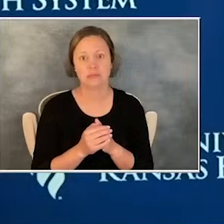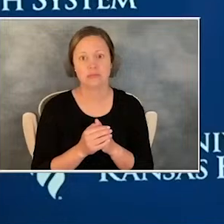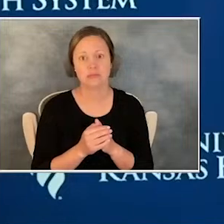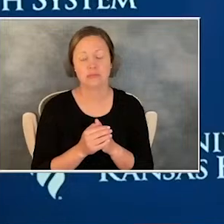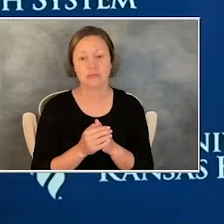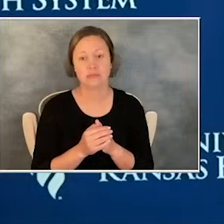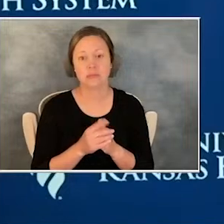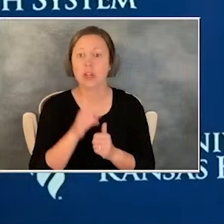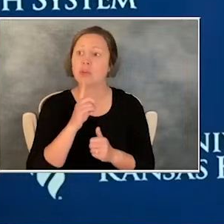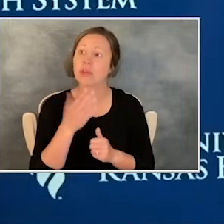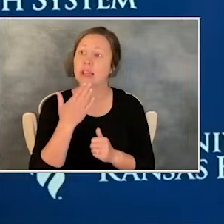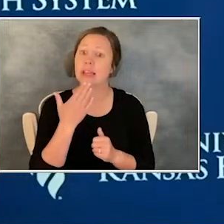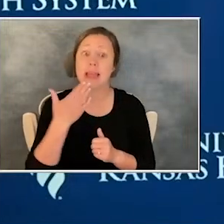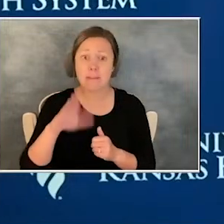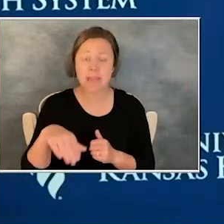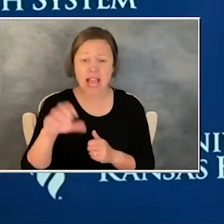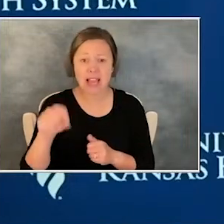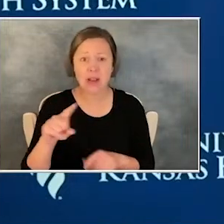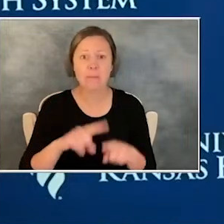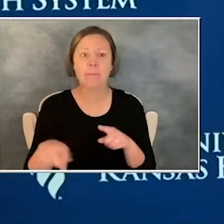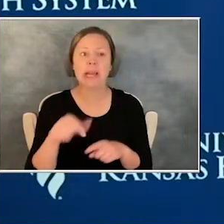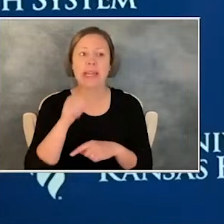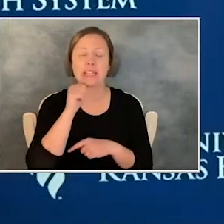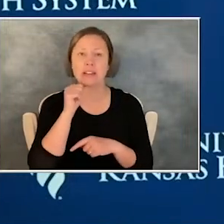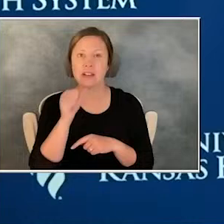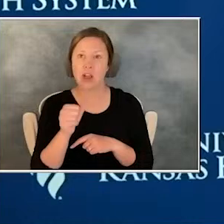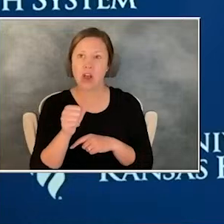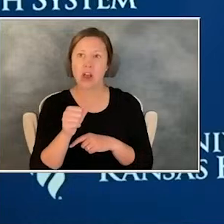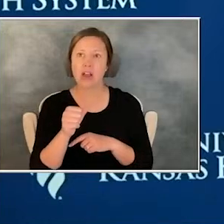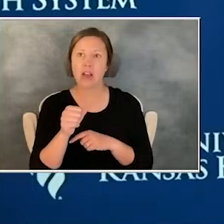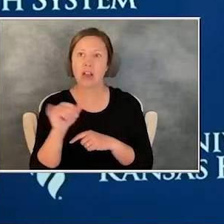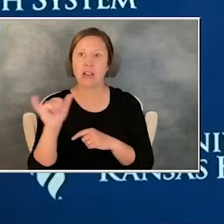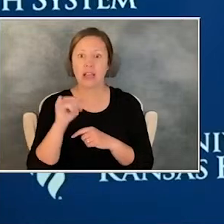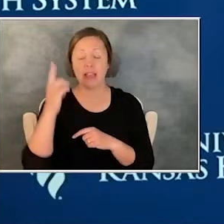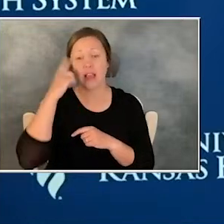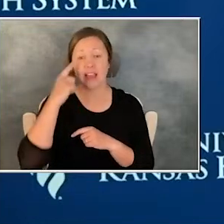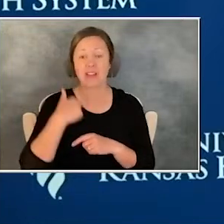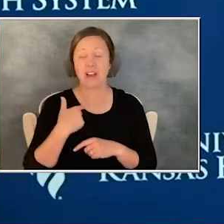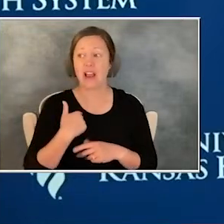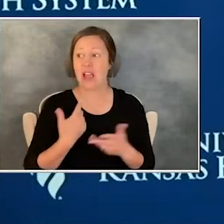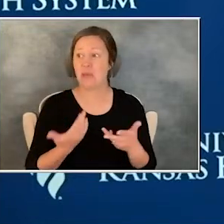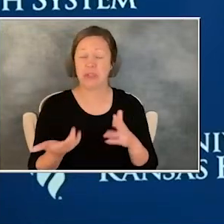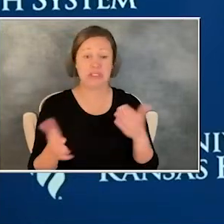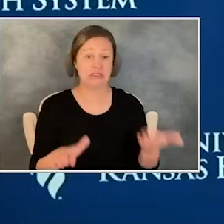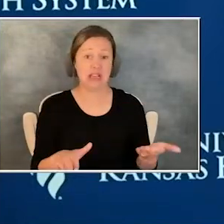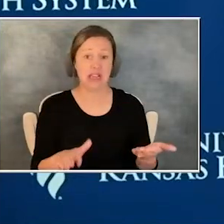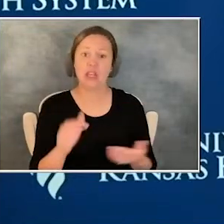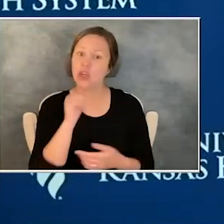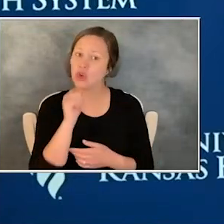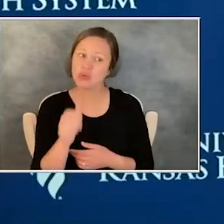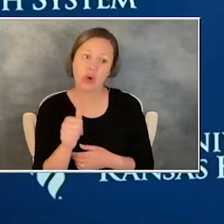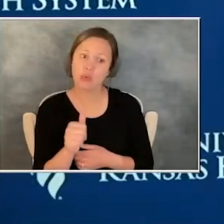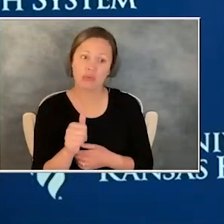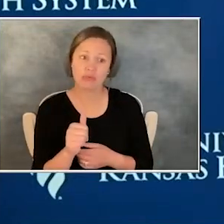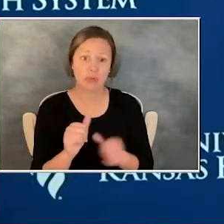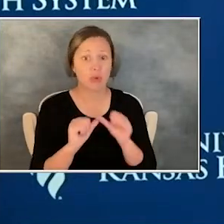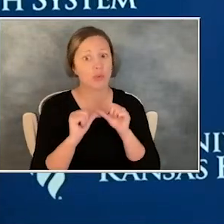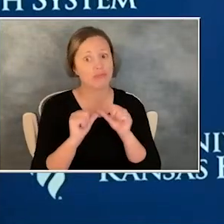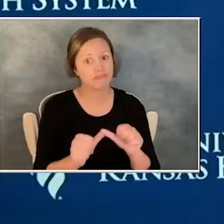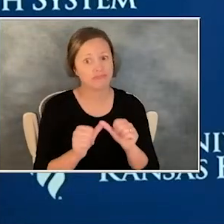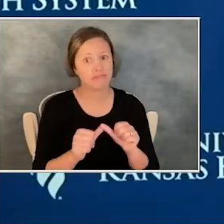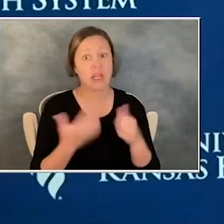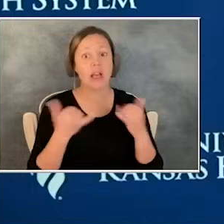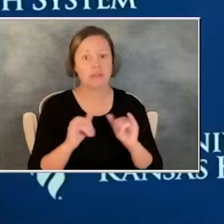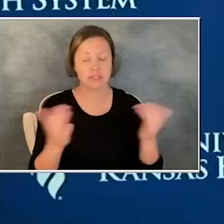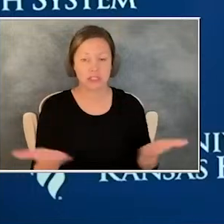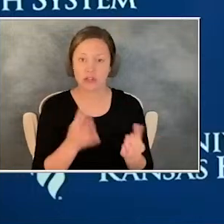as bad as I thought I would die. And you don't. You didn't die. No. You got I'm still here talking about it. You keep